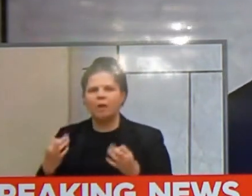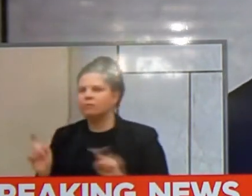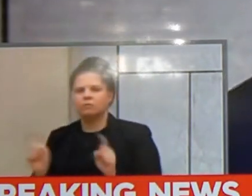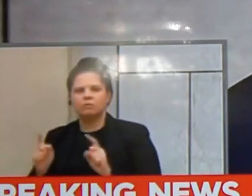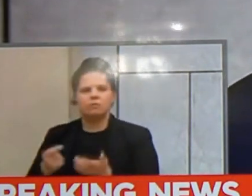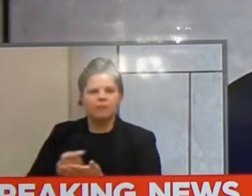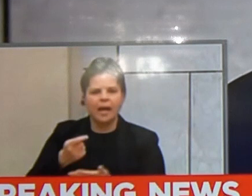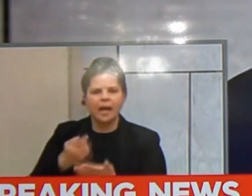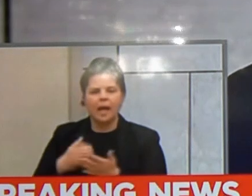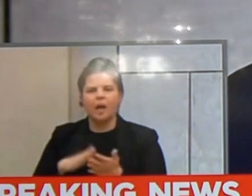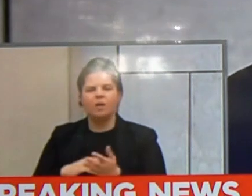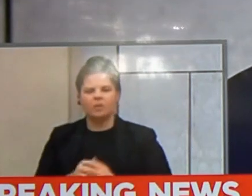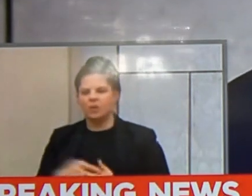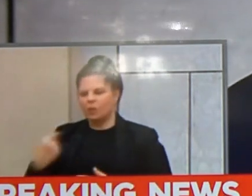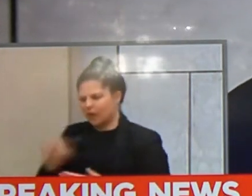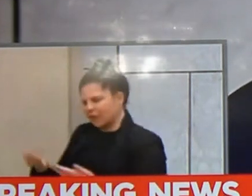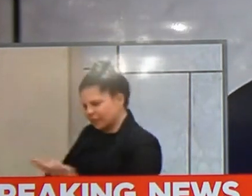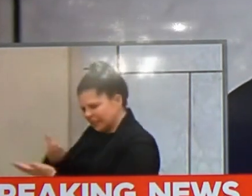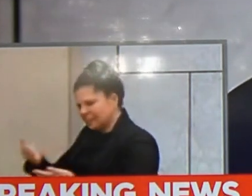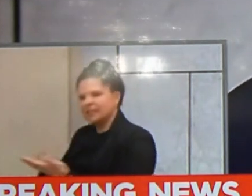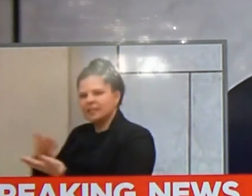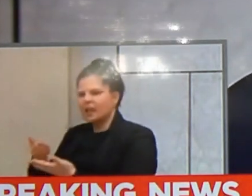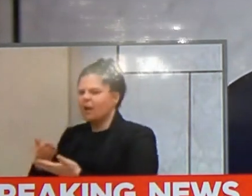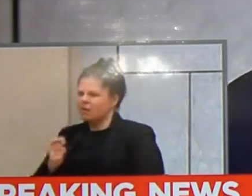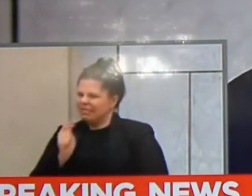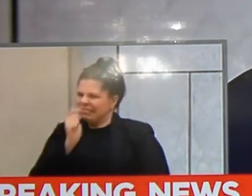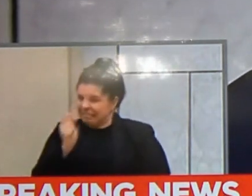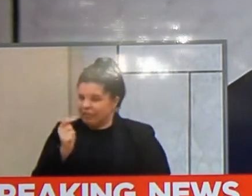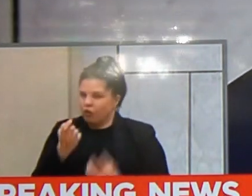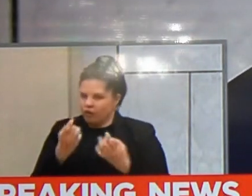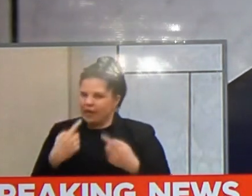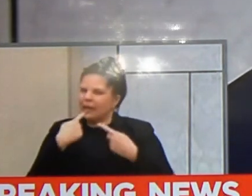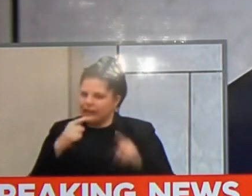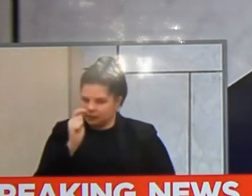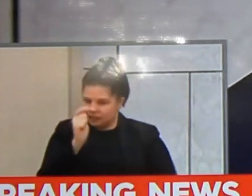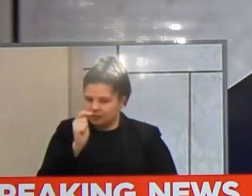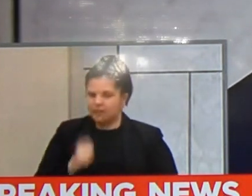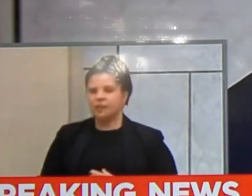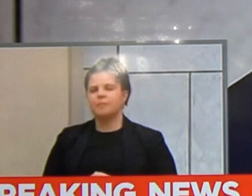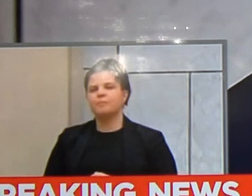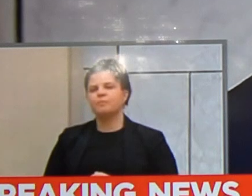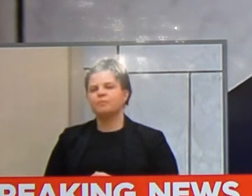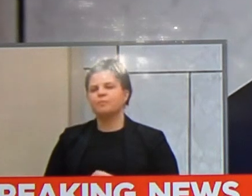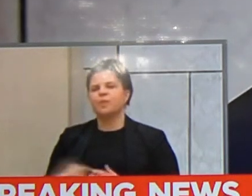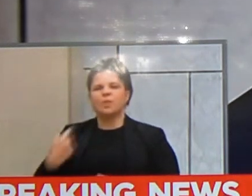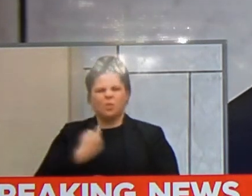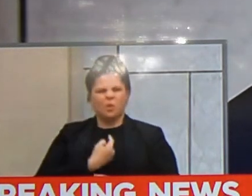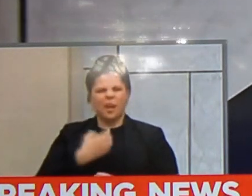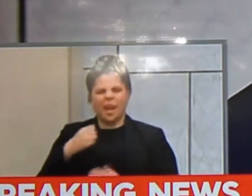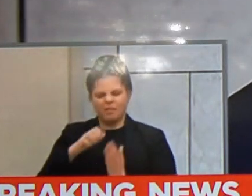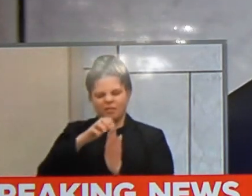close to doing that, and the National Cabinet considered the proposals that came forward. An industry code of